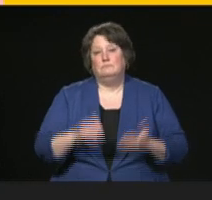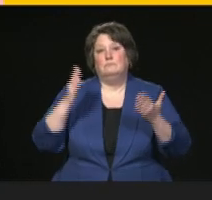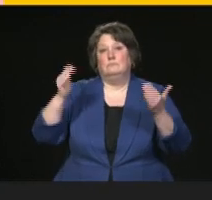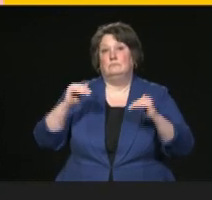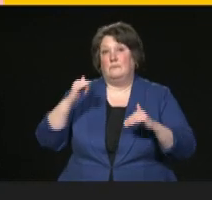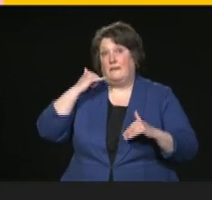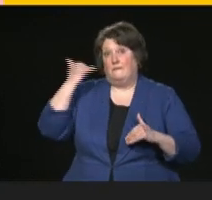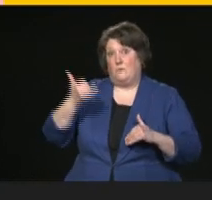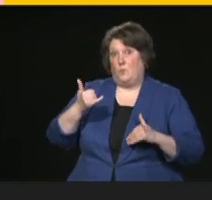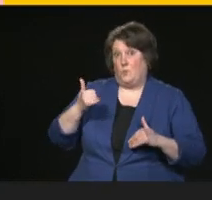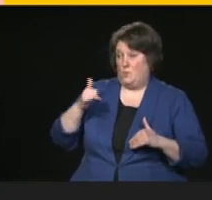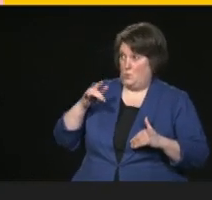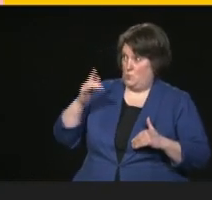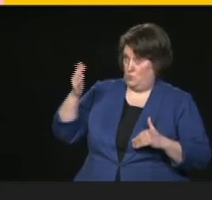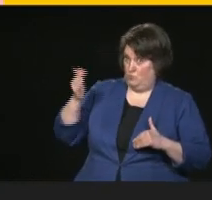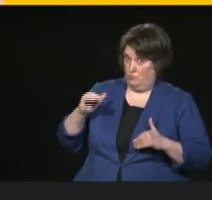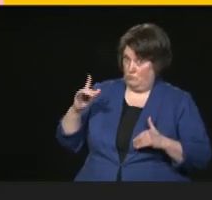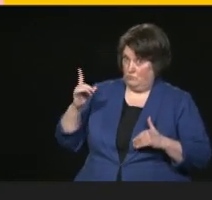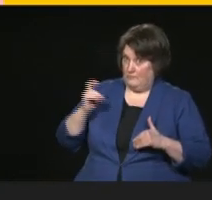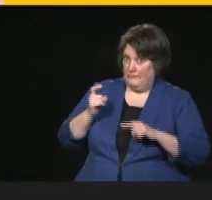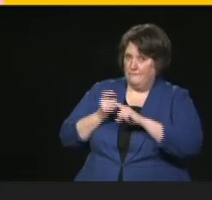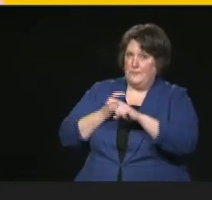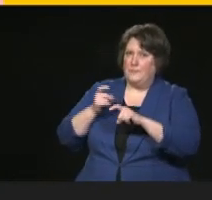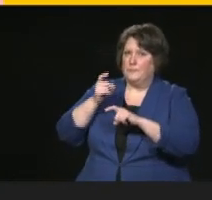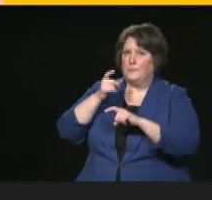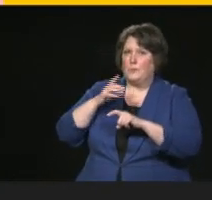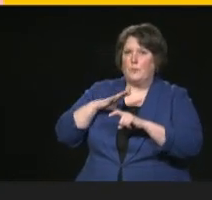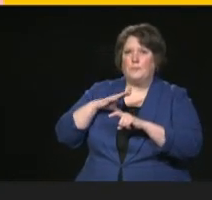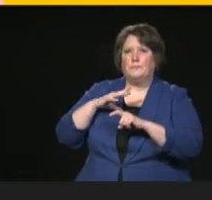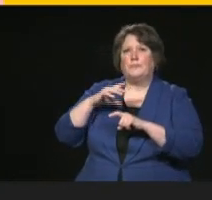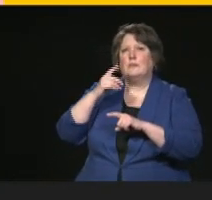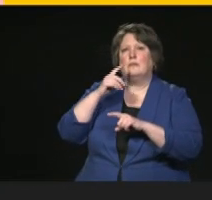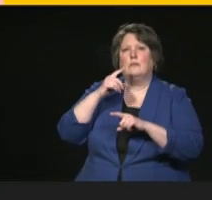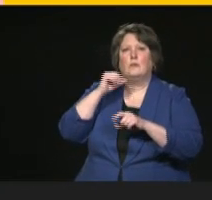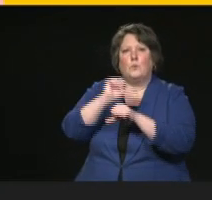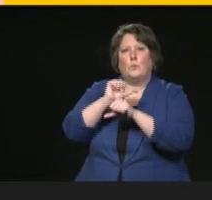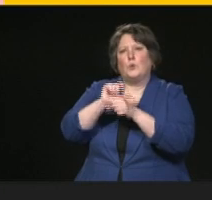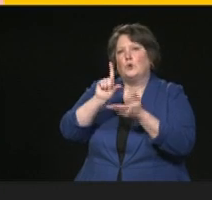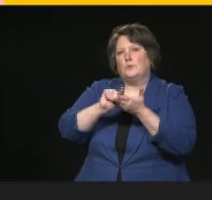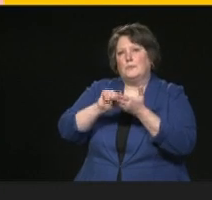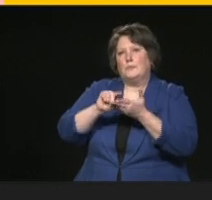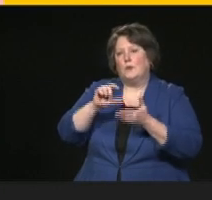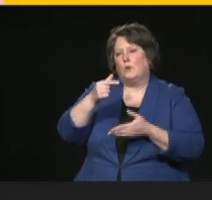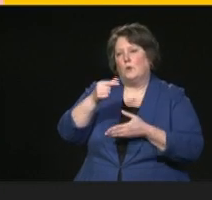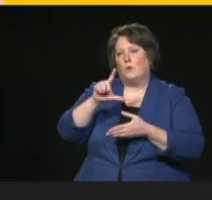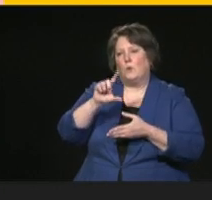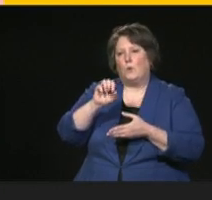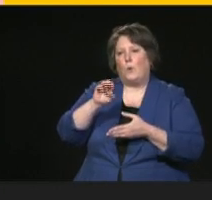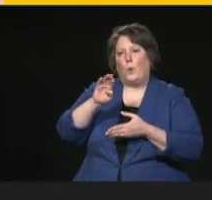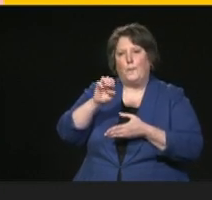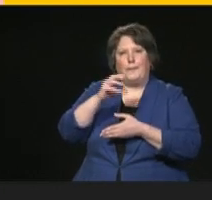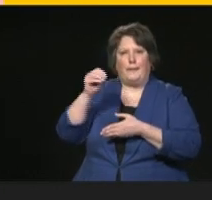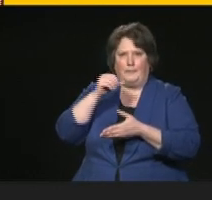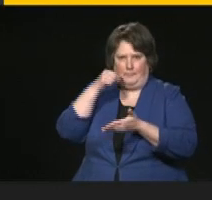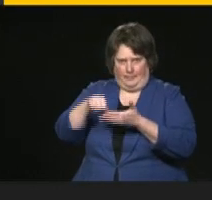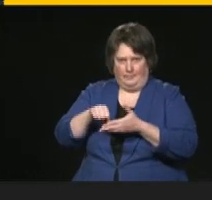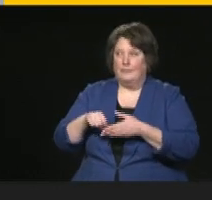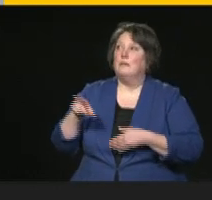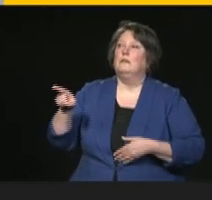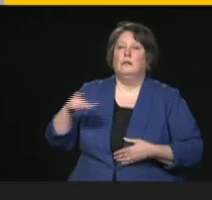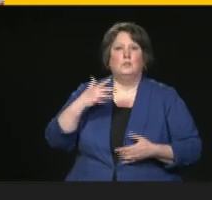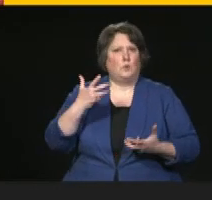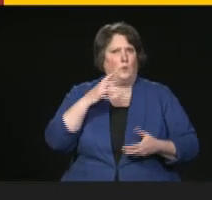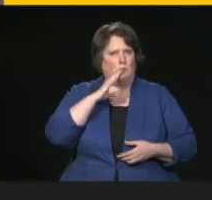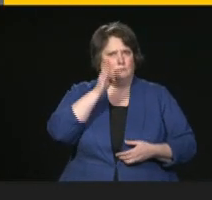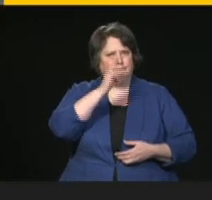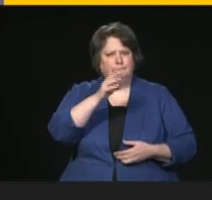from Janice Dixon with the Globe and Mail. Please go ahead. À vous la parole. Hi, my question is for Deputy Prime Minister Freeland.